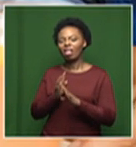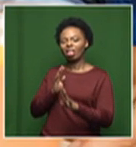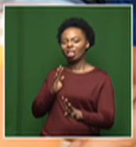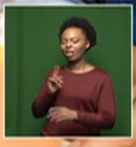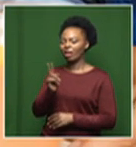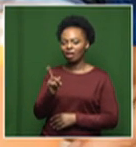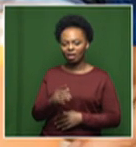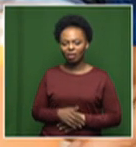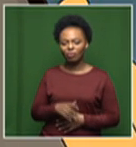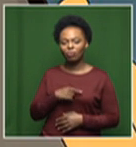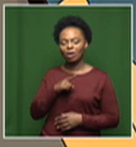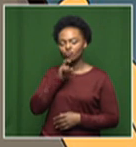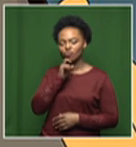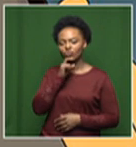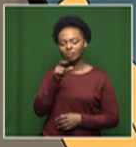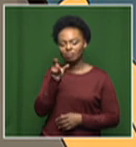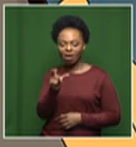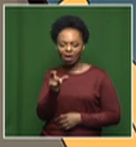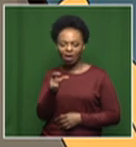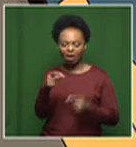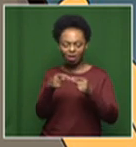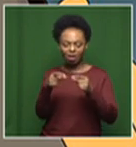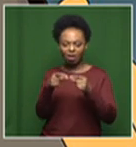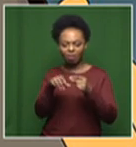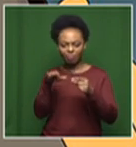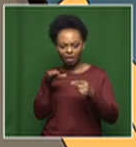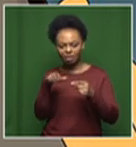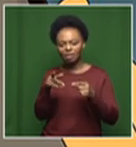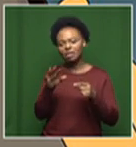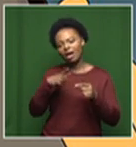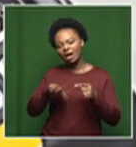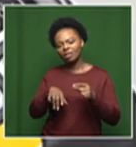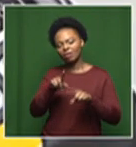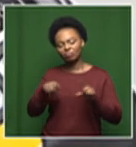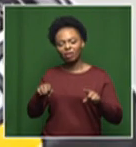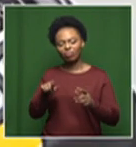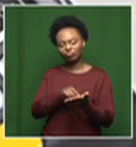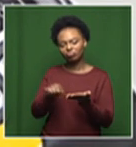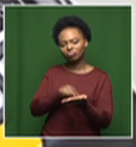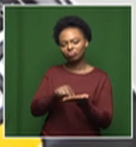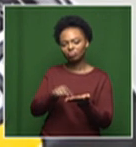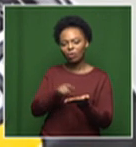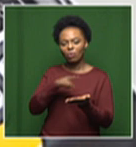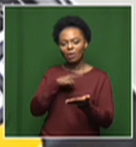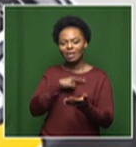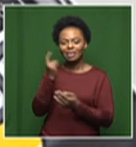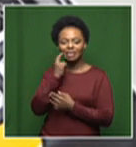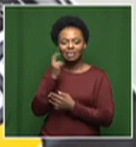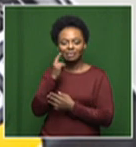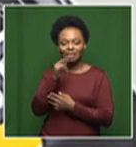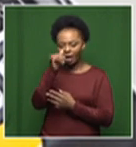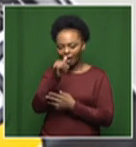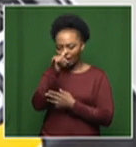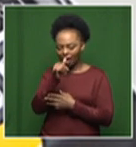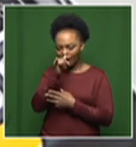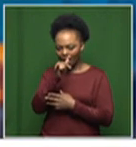And as the use of cards and other wearable devices snowballs, so is the speed of which cyber criminals latch onto new ways